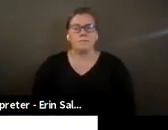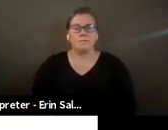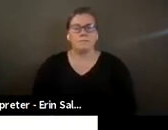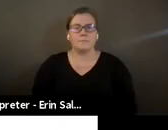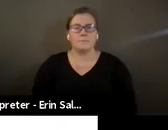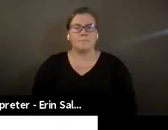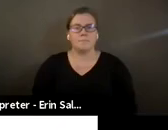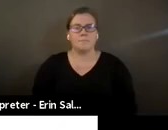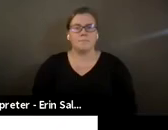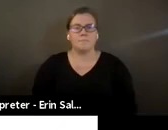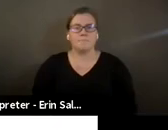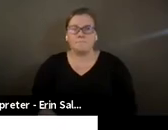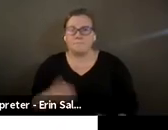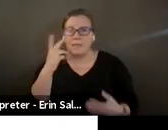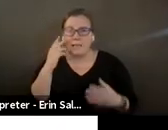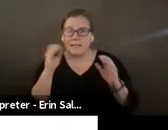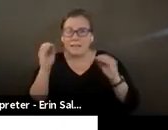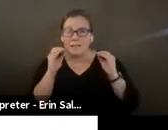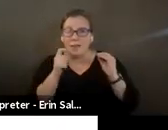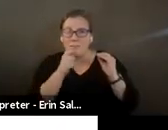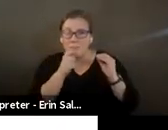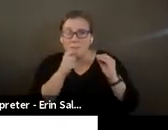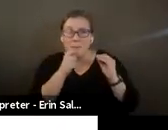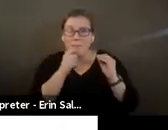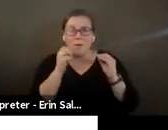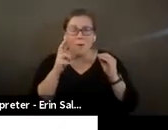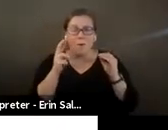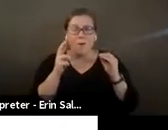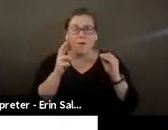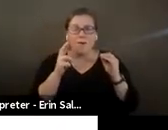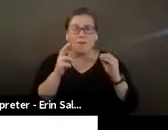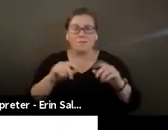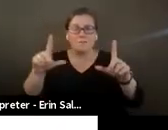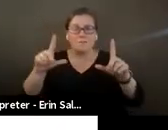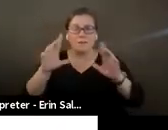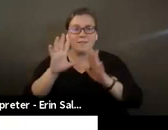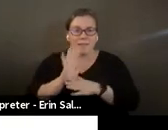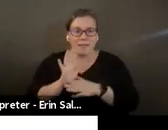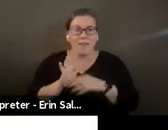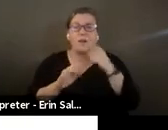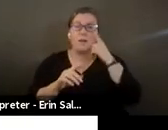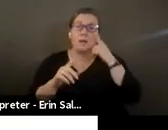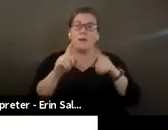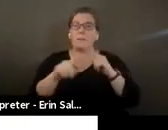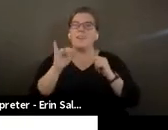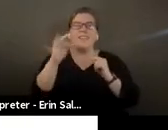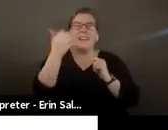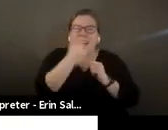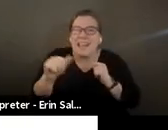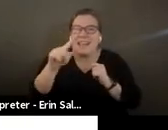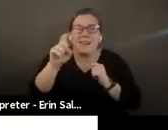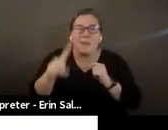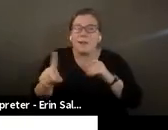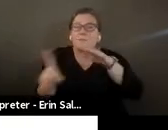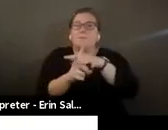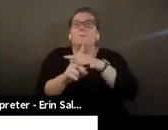So I didn't see anyone unmute or turn on their video, but if you do have any future questions, feel